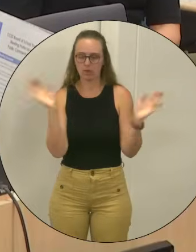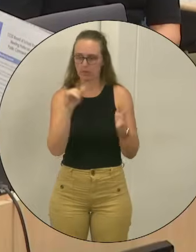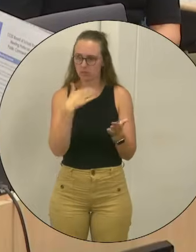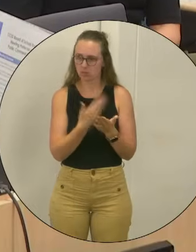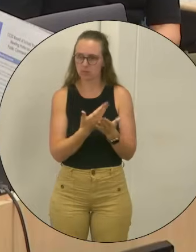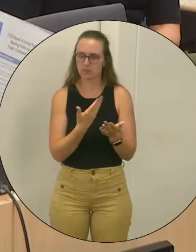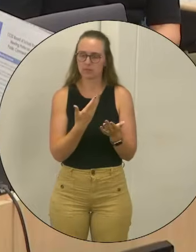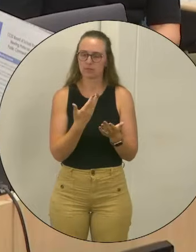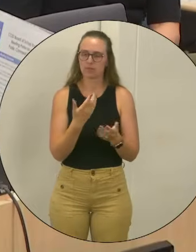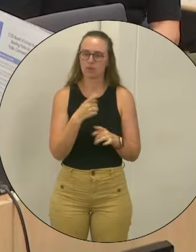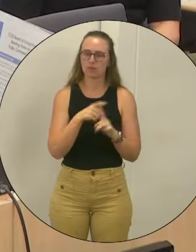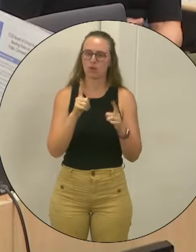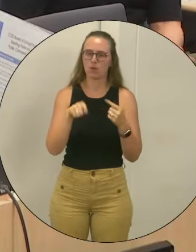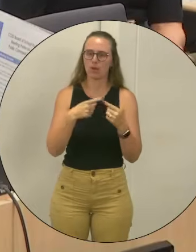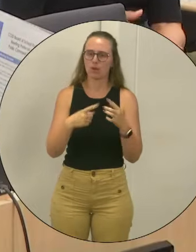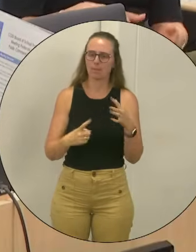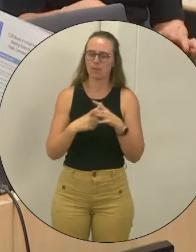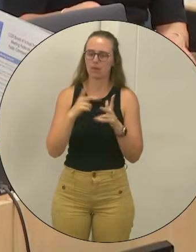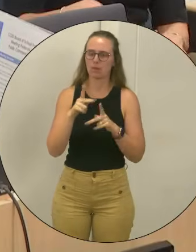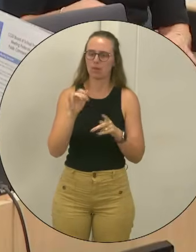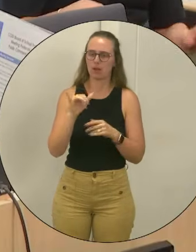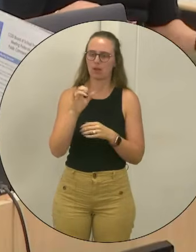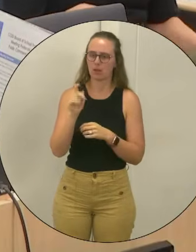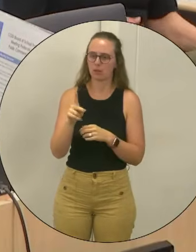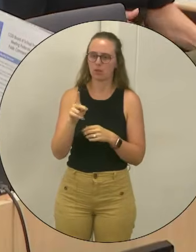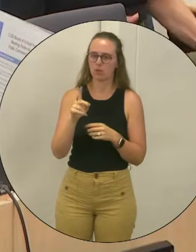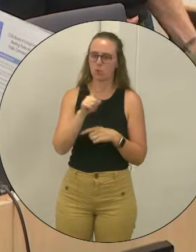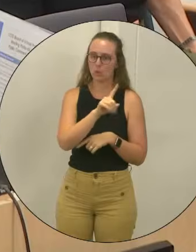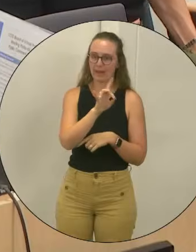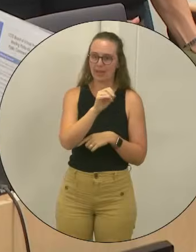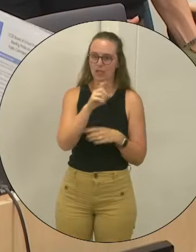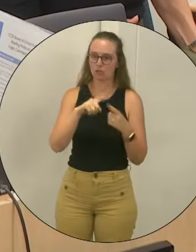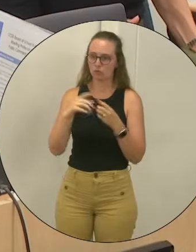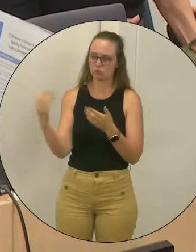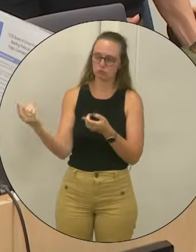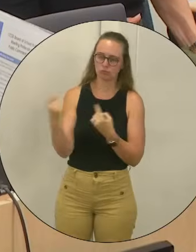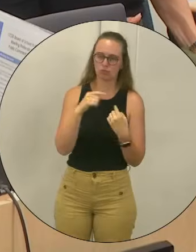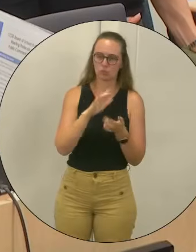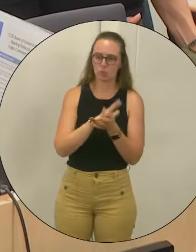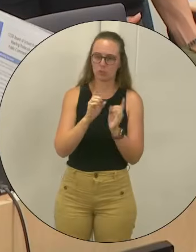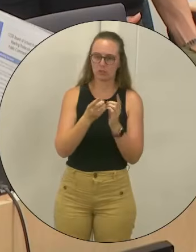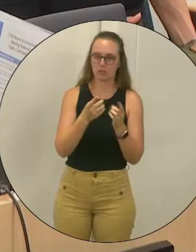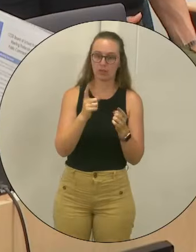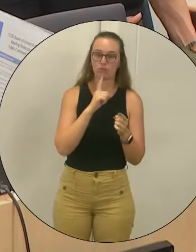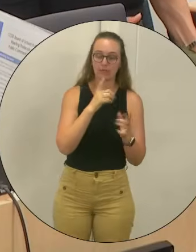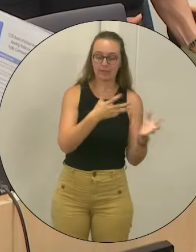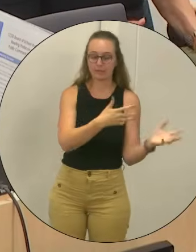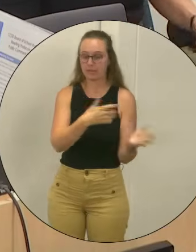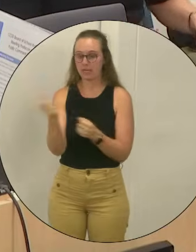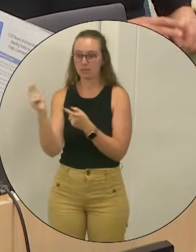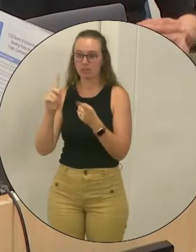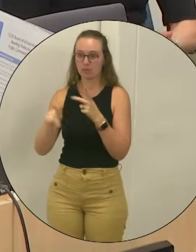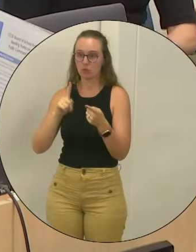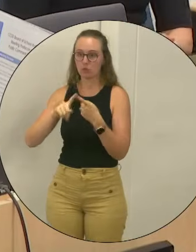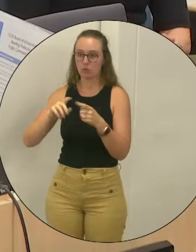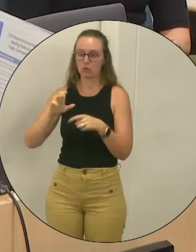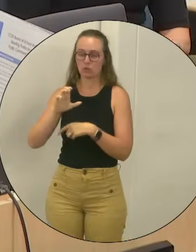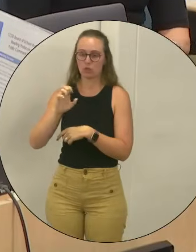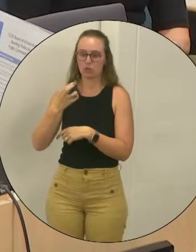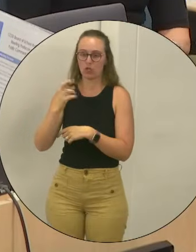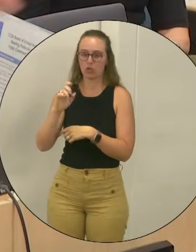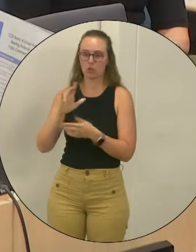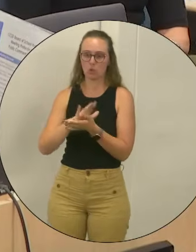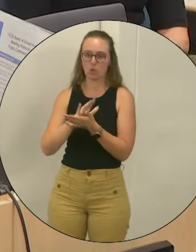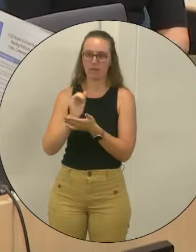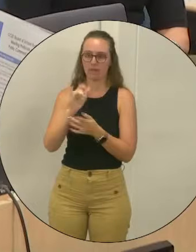great. But when you bring people like Opportunity 180 into our school district that actually takes people to charter schools, that's